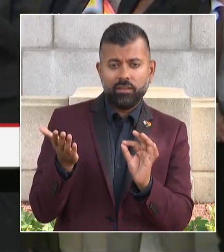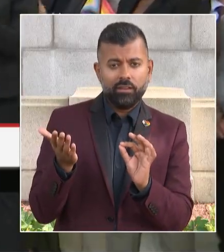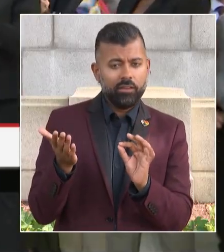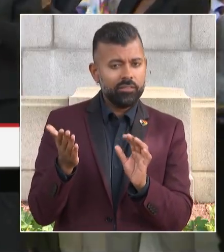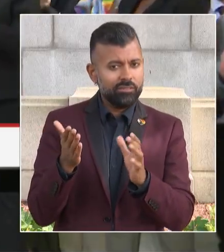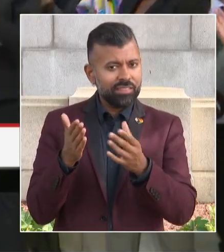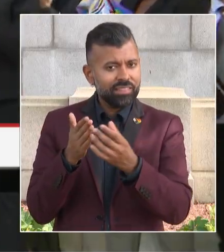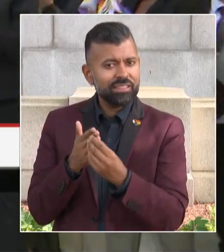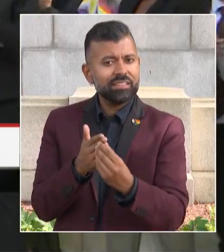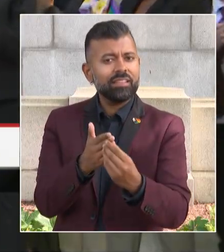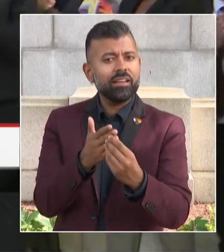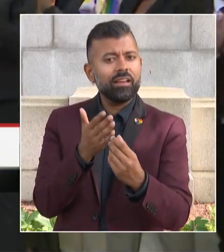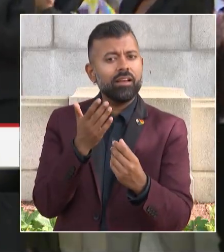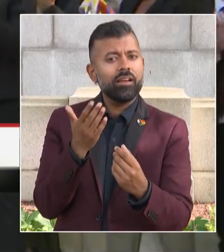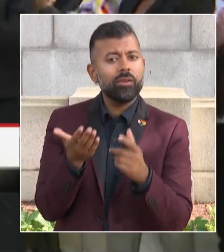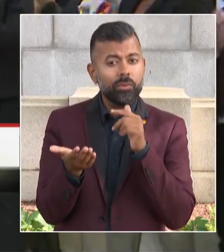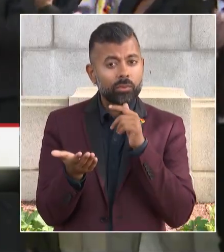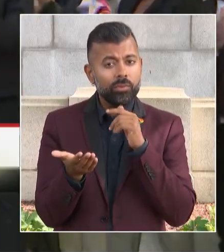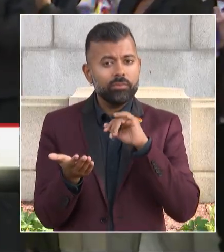so let's give him another round of applause.